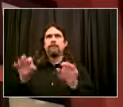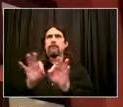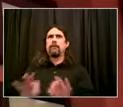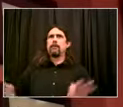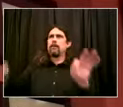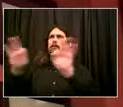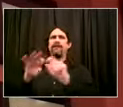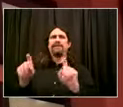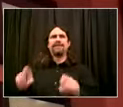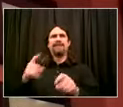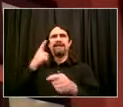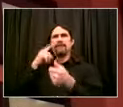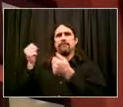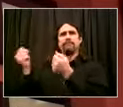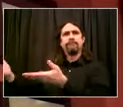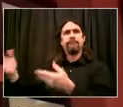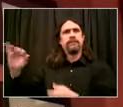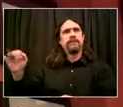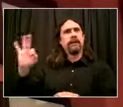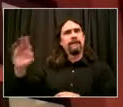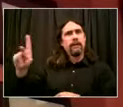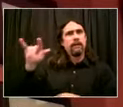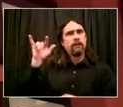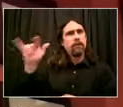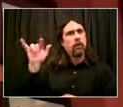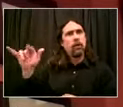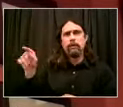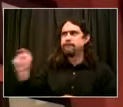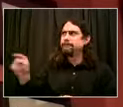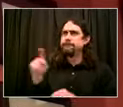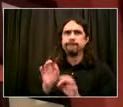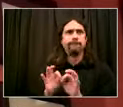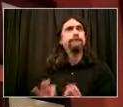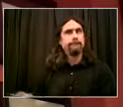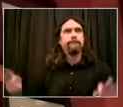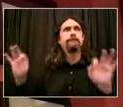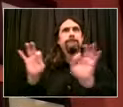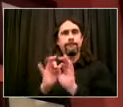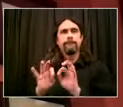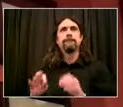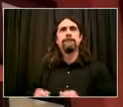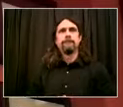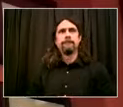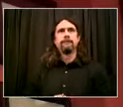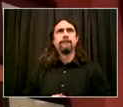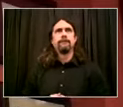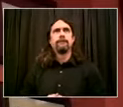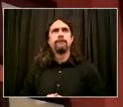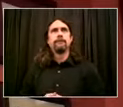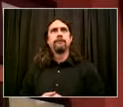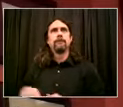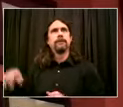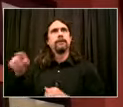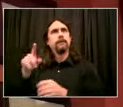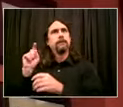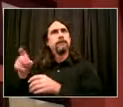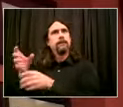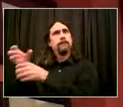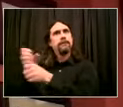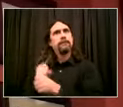know, it's one of the key elements to getting JFK redevelopment program back on track. And it's also